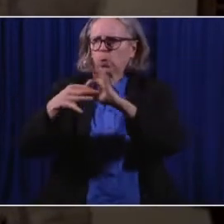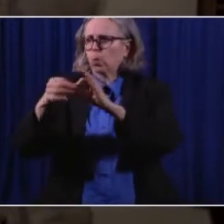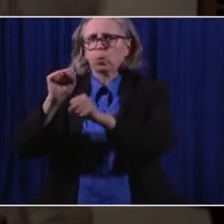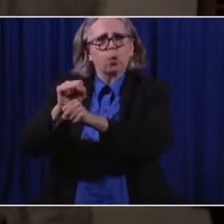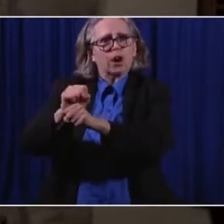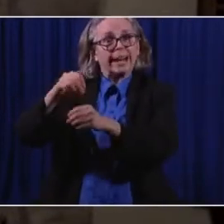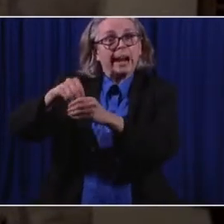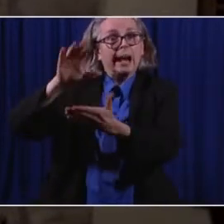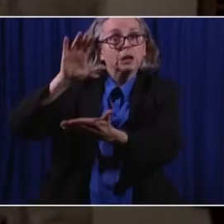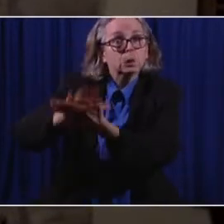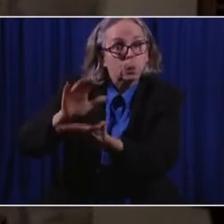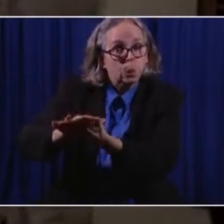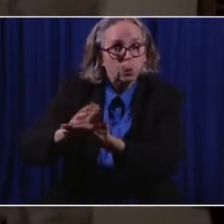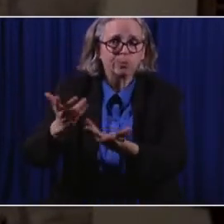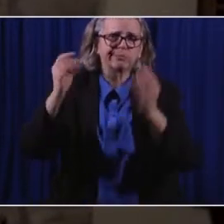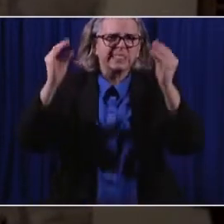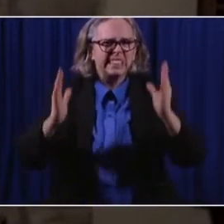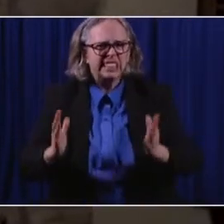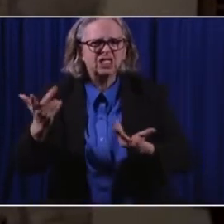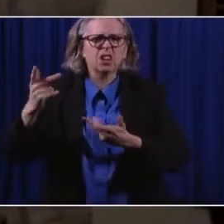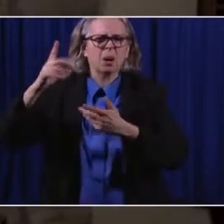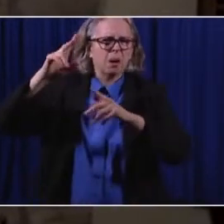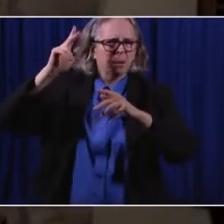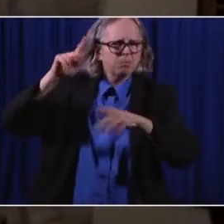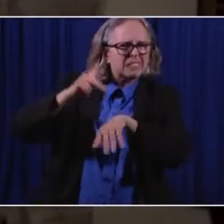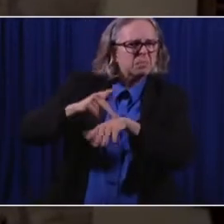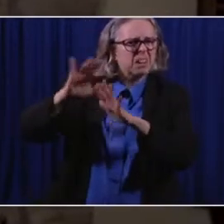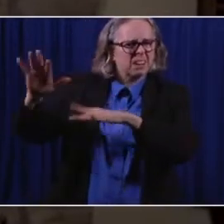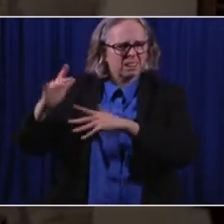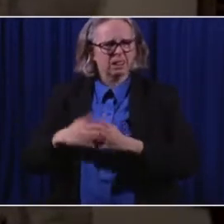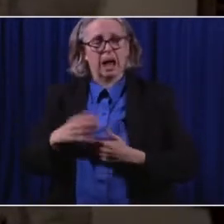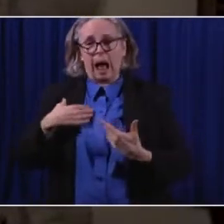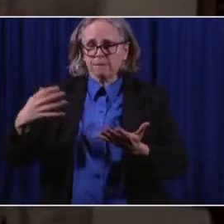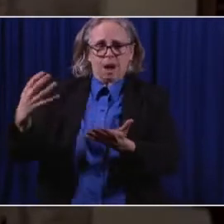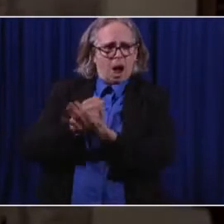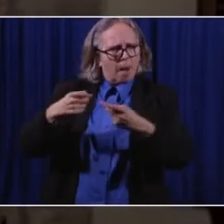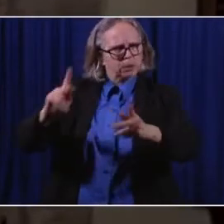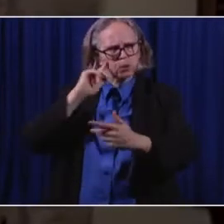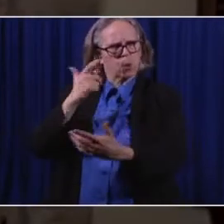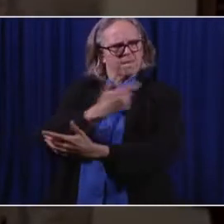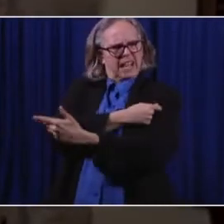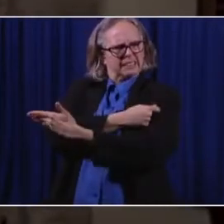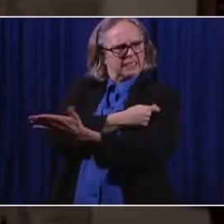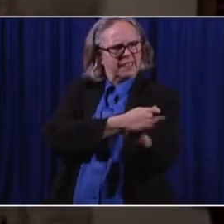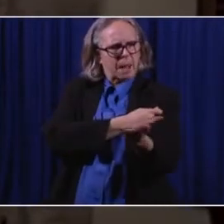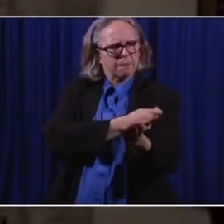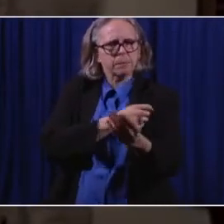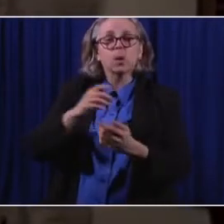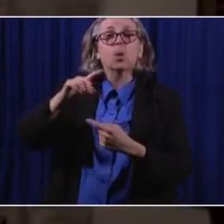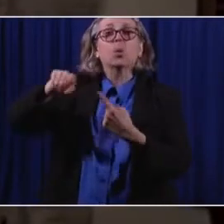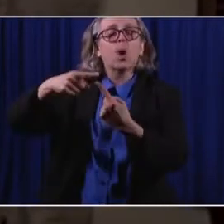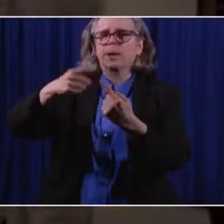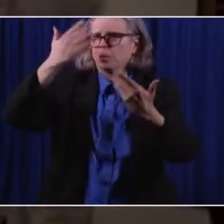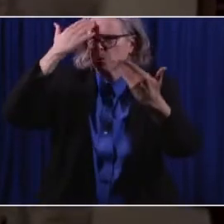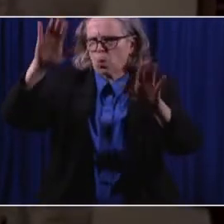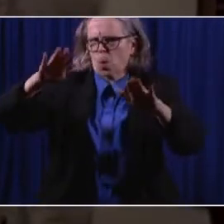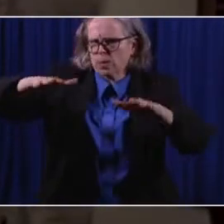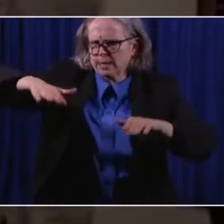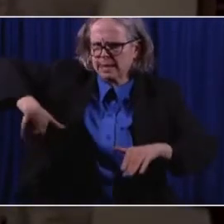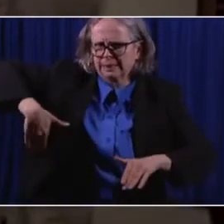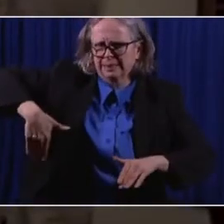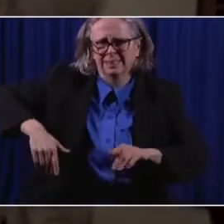to receive the vaccine. We don't have a date yet, not a specific date when this will start. And so what we're asking schools to